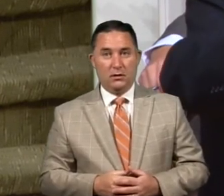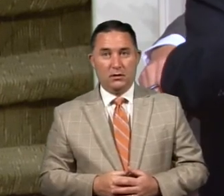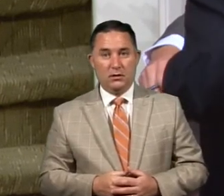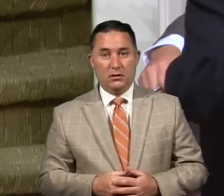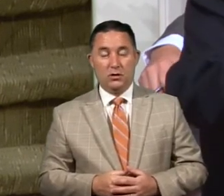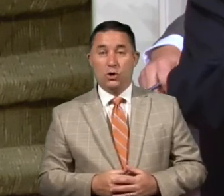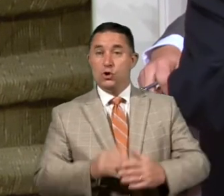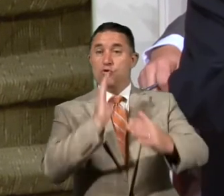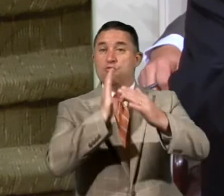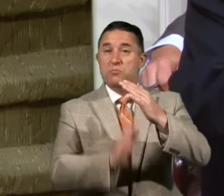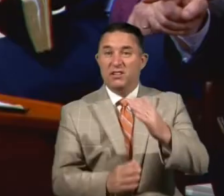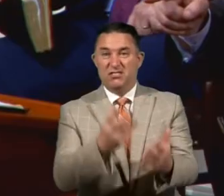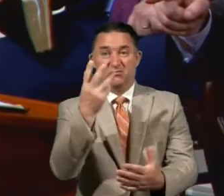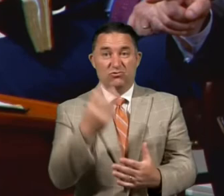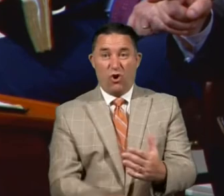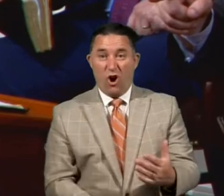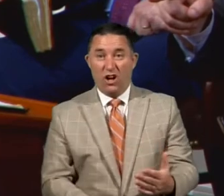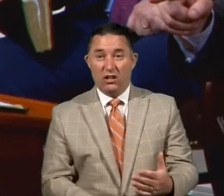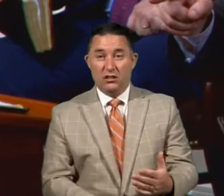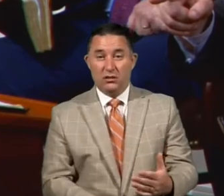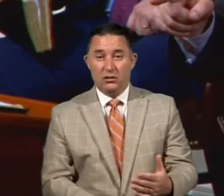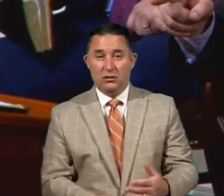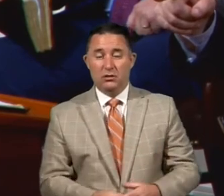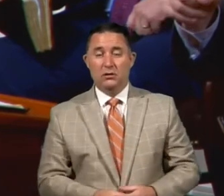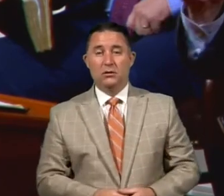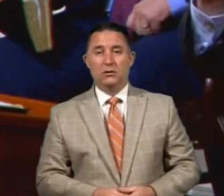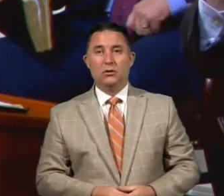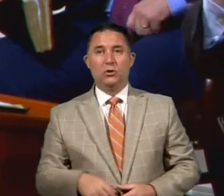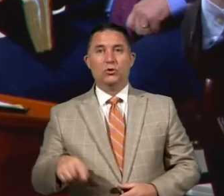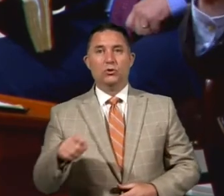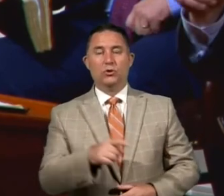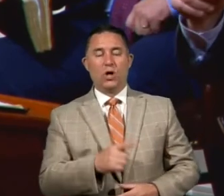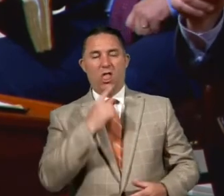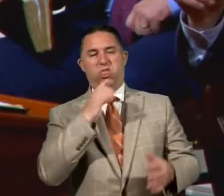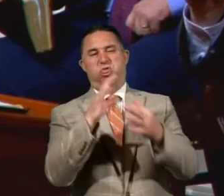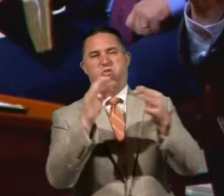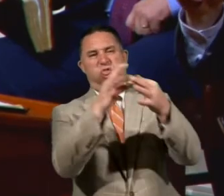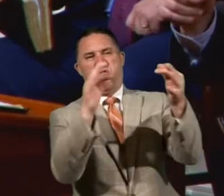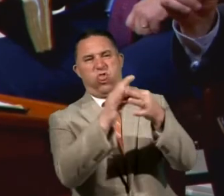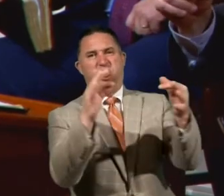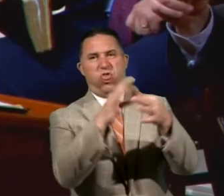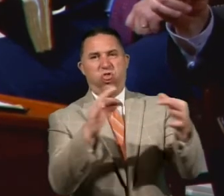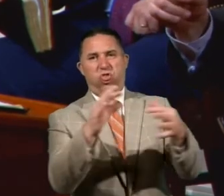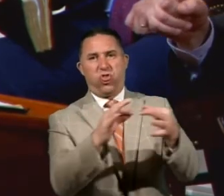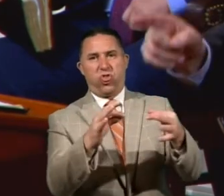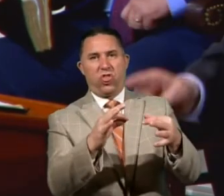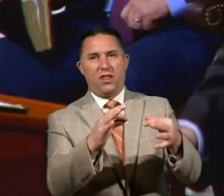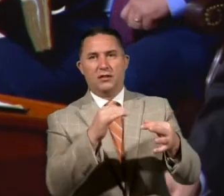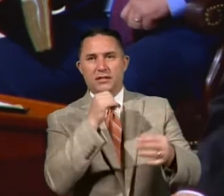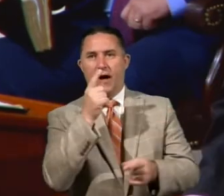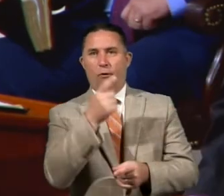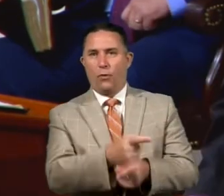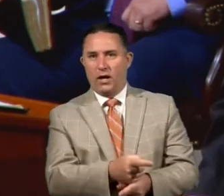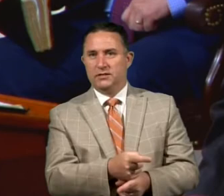When humility's gone, you'll end up saying things you know are not right.